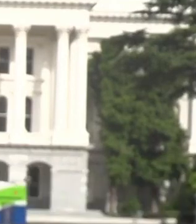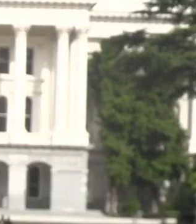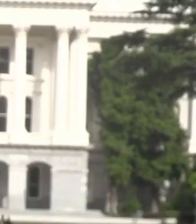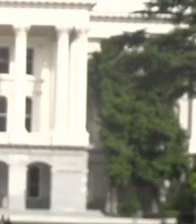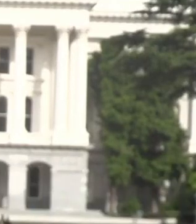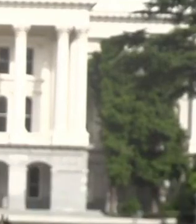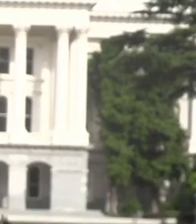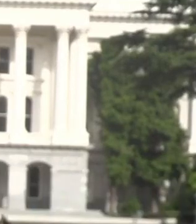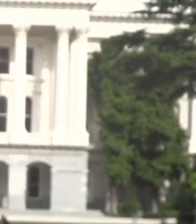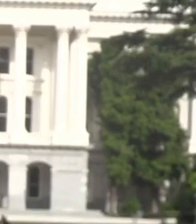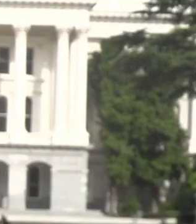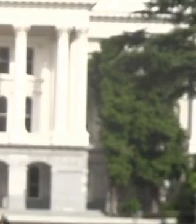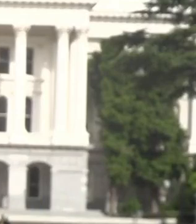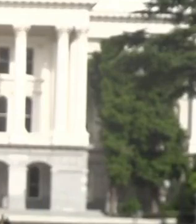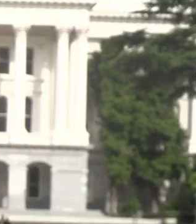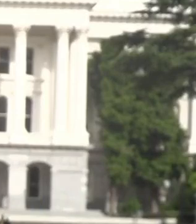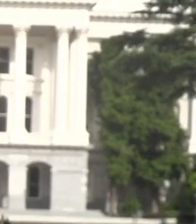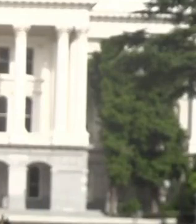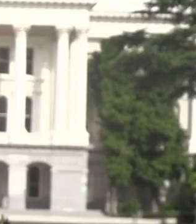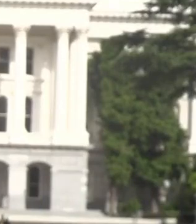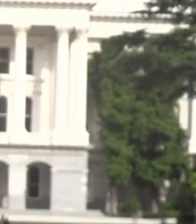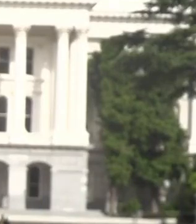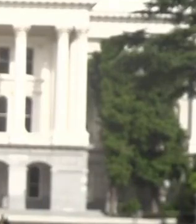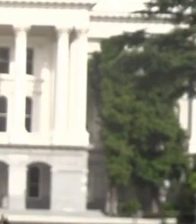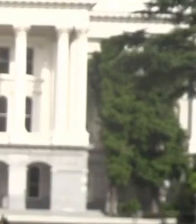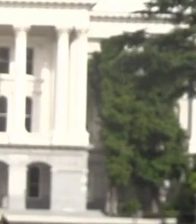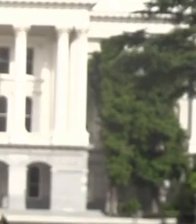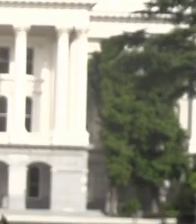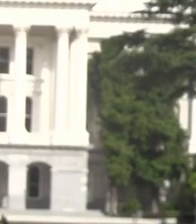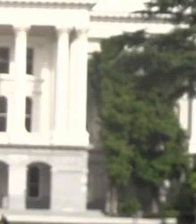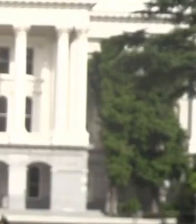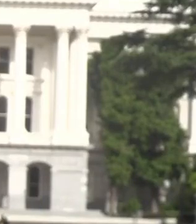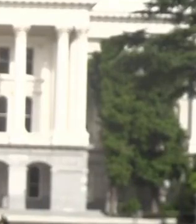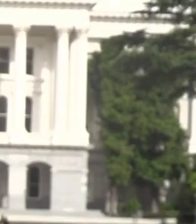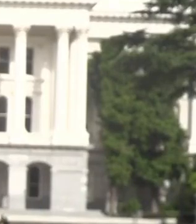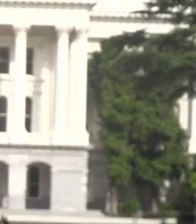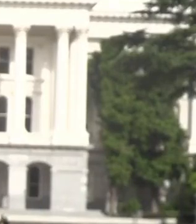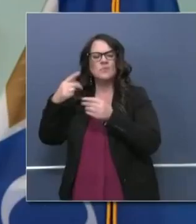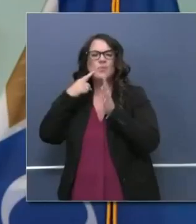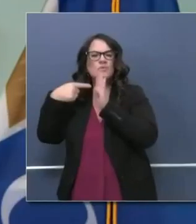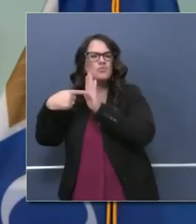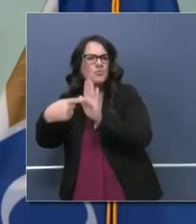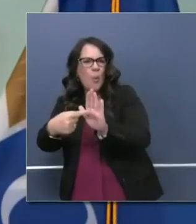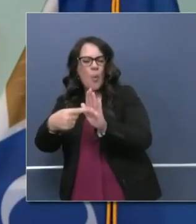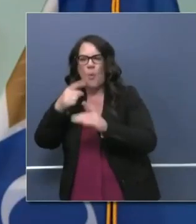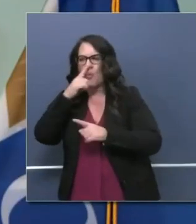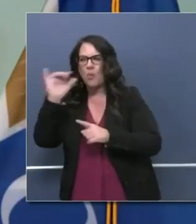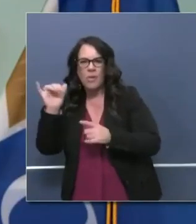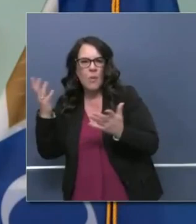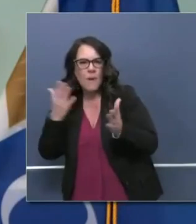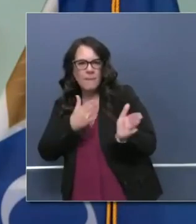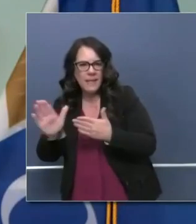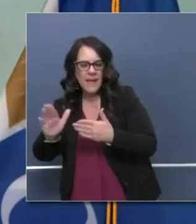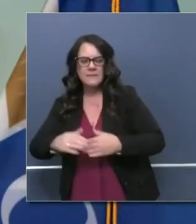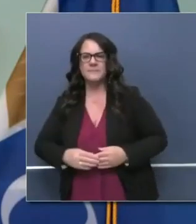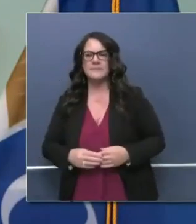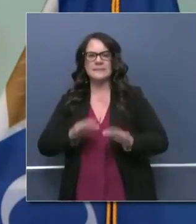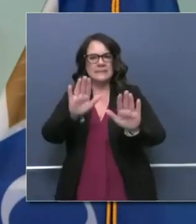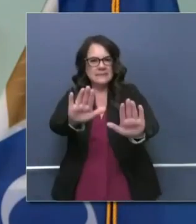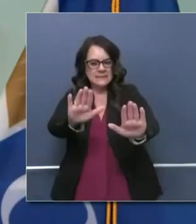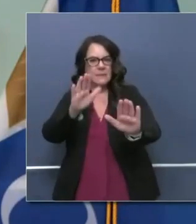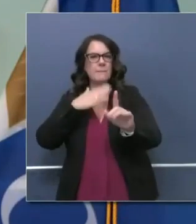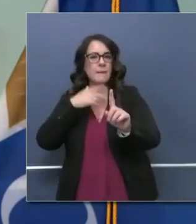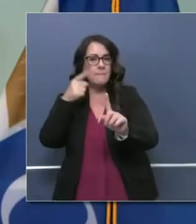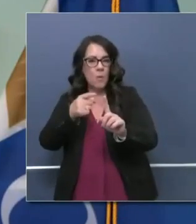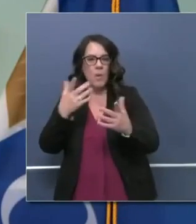that, you know, in terms of what things are going to It's still yet to be determined. We are entering into